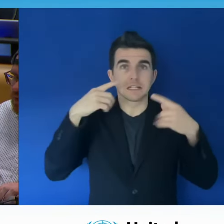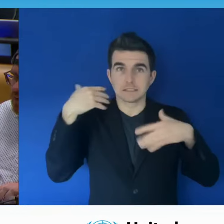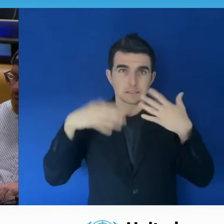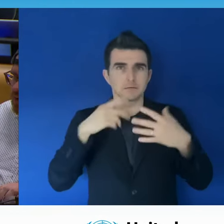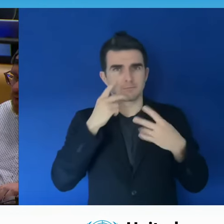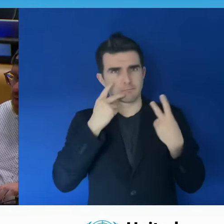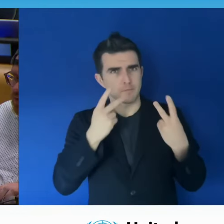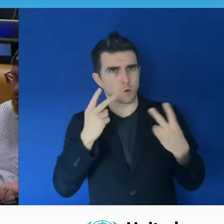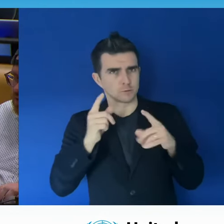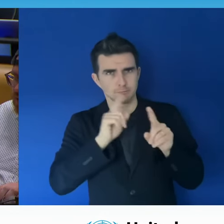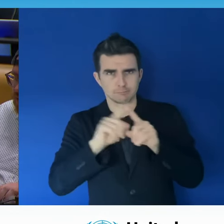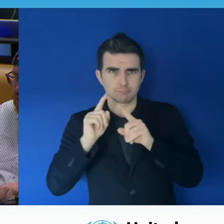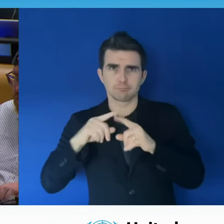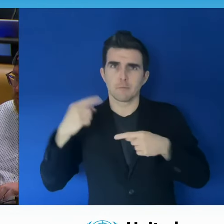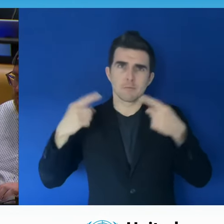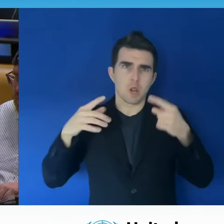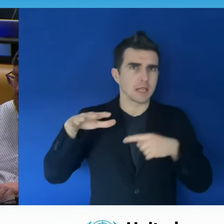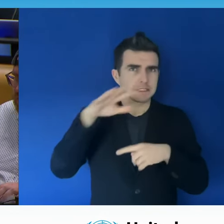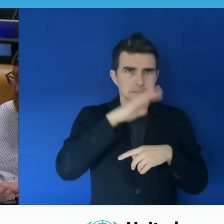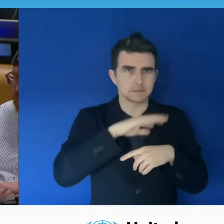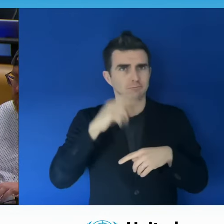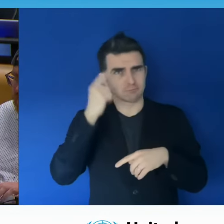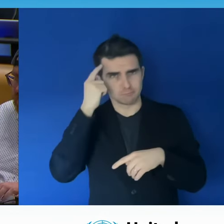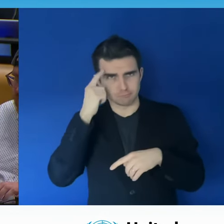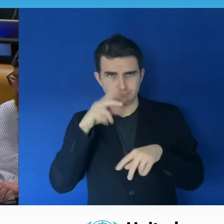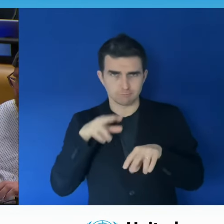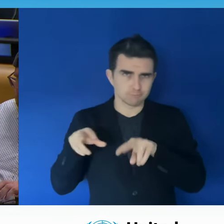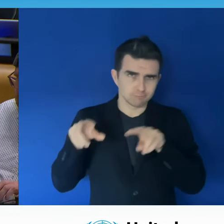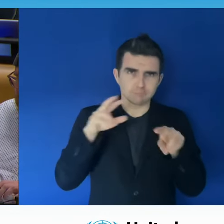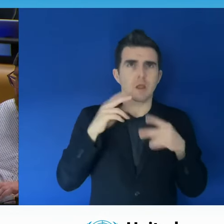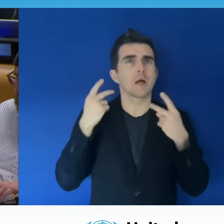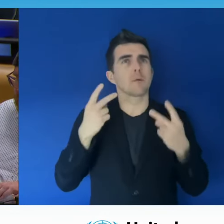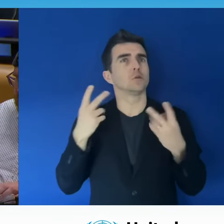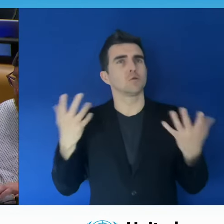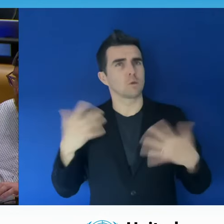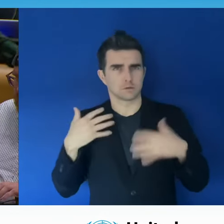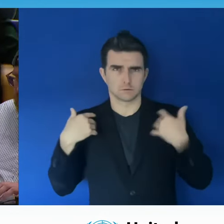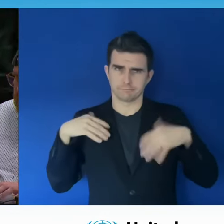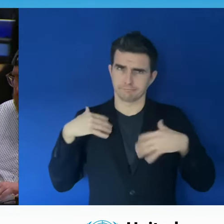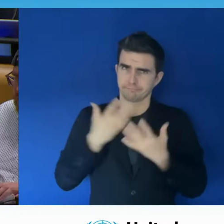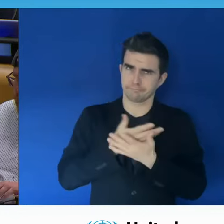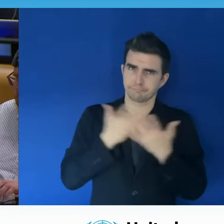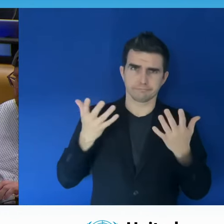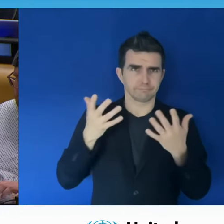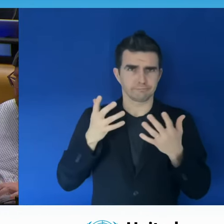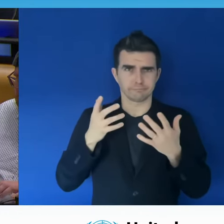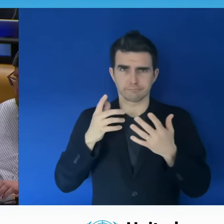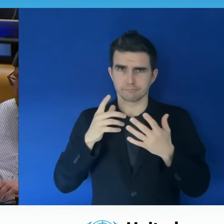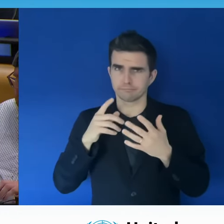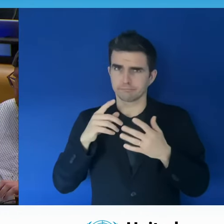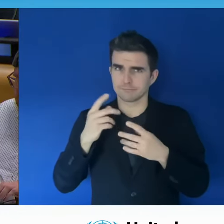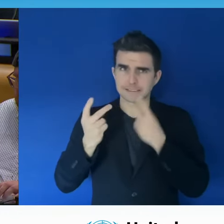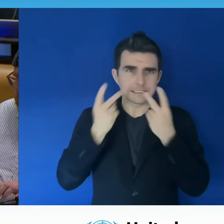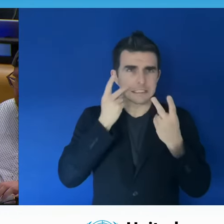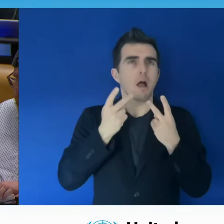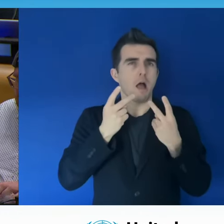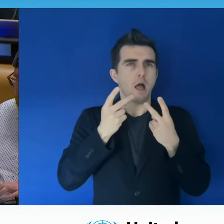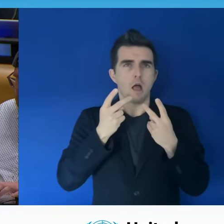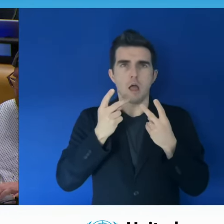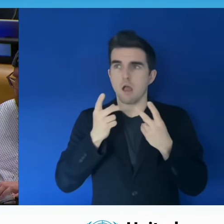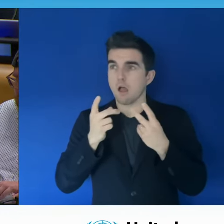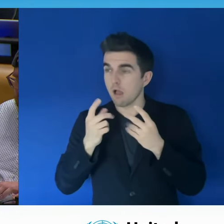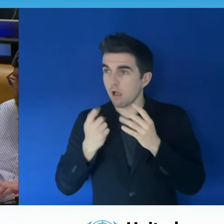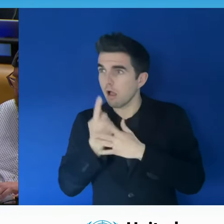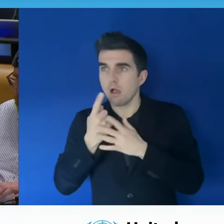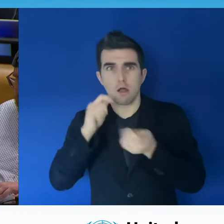important, powerful positions. The common denominator of all these processes has been the young Chileans. One generation